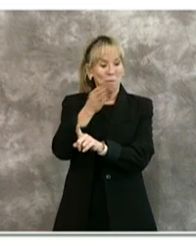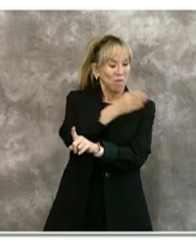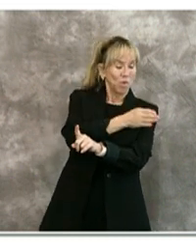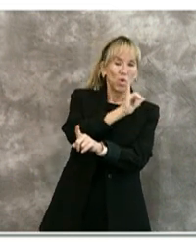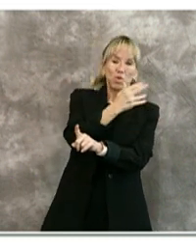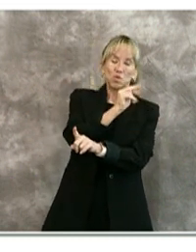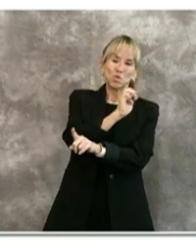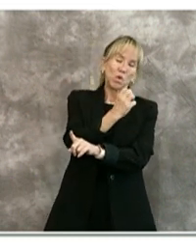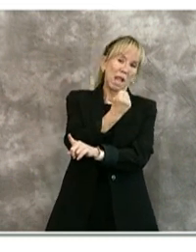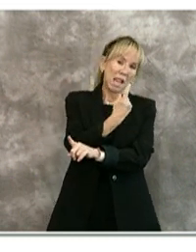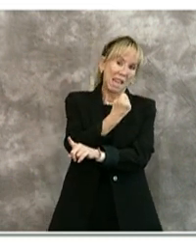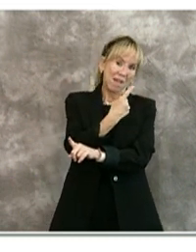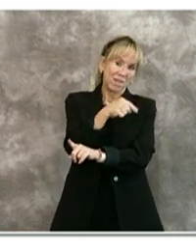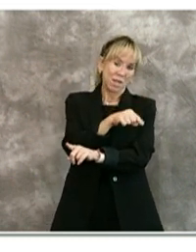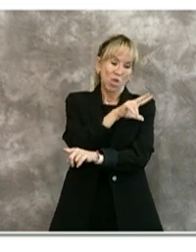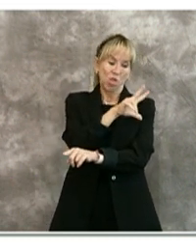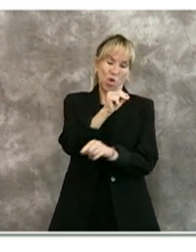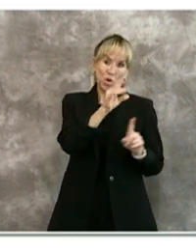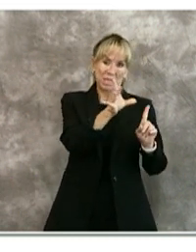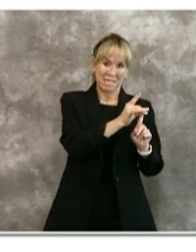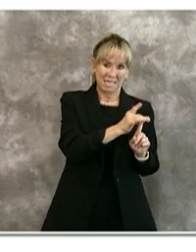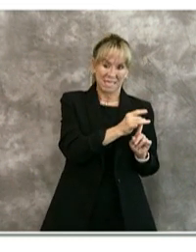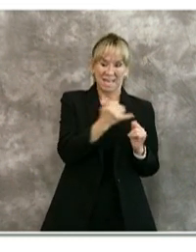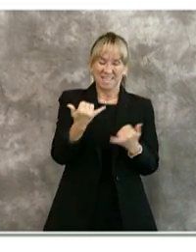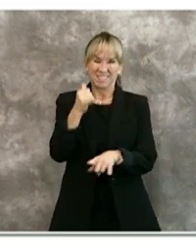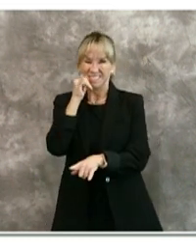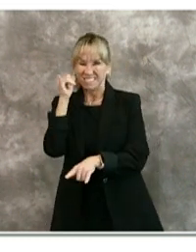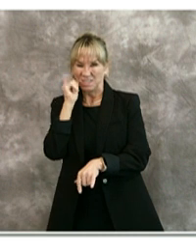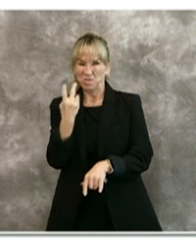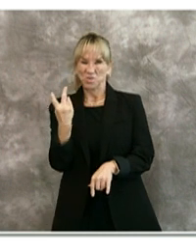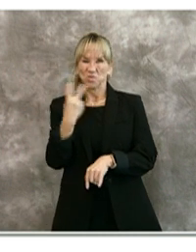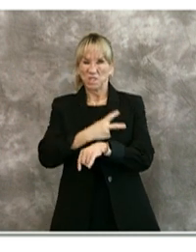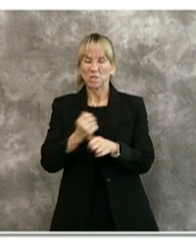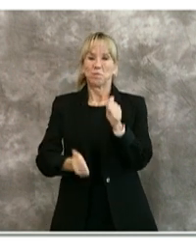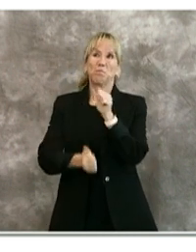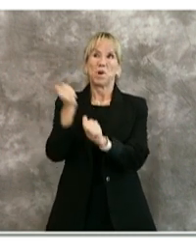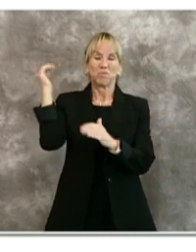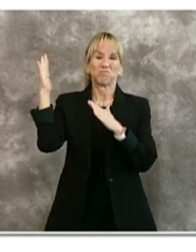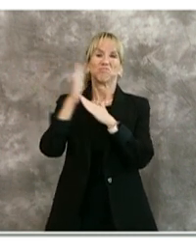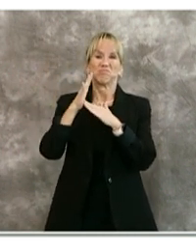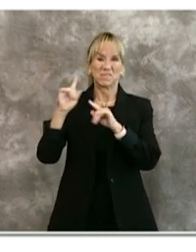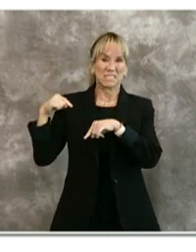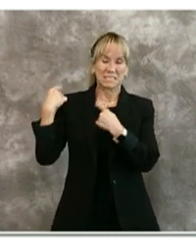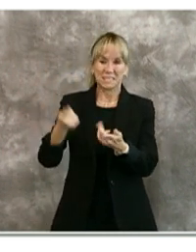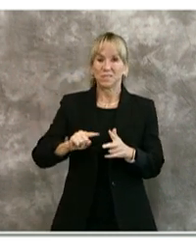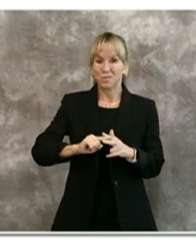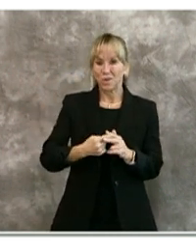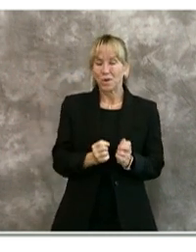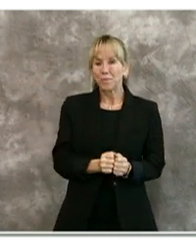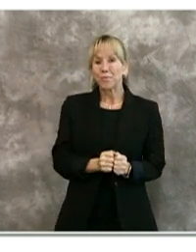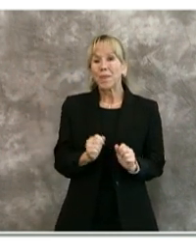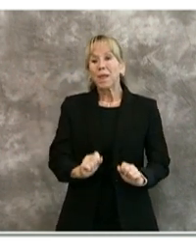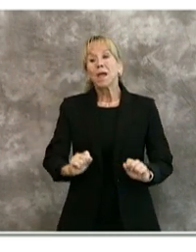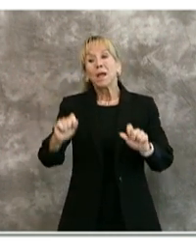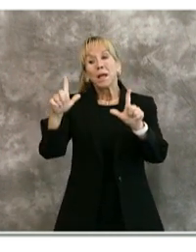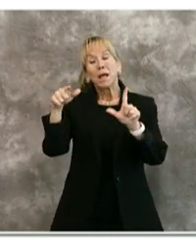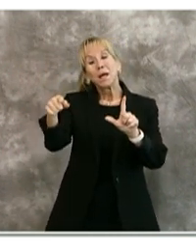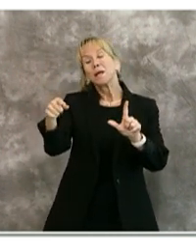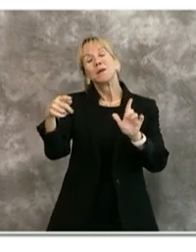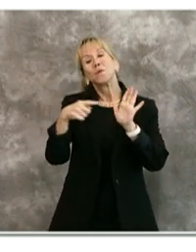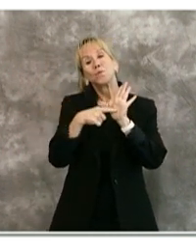11th at 30 cases. Next slide shows ICU cases.